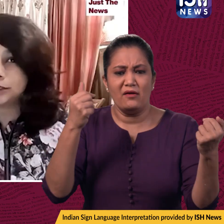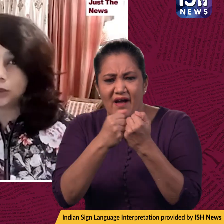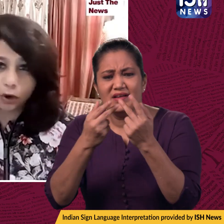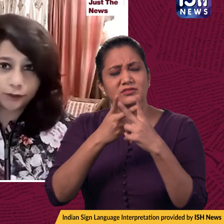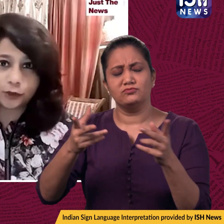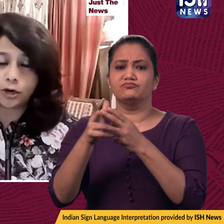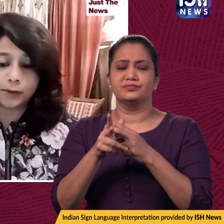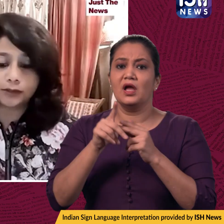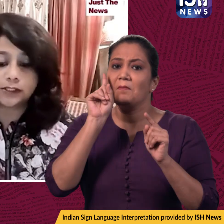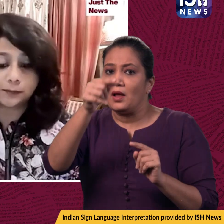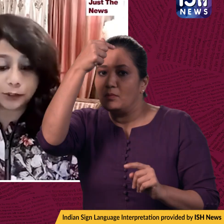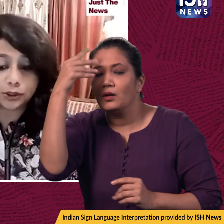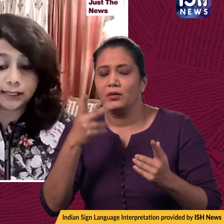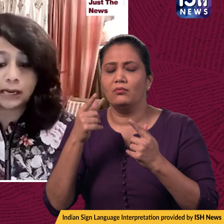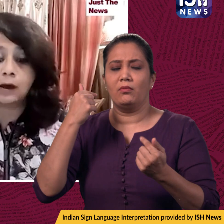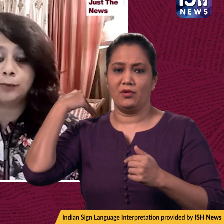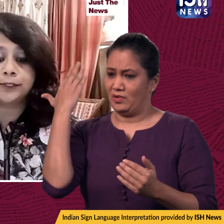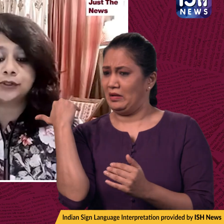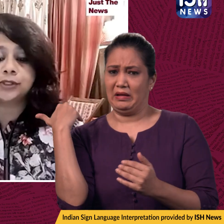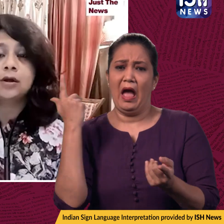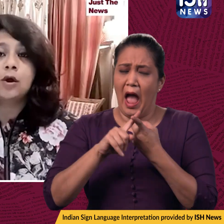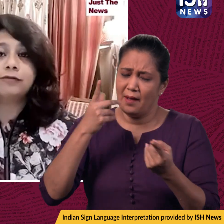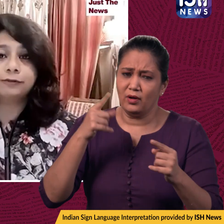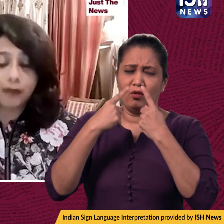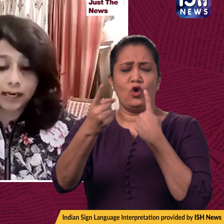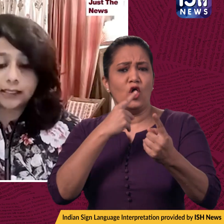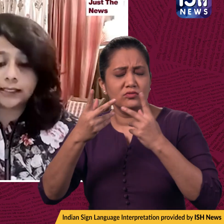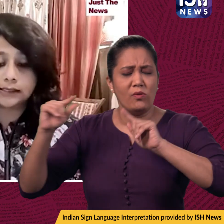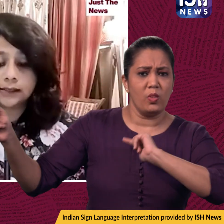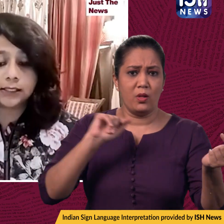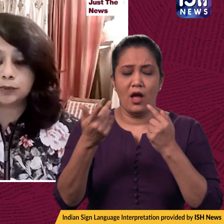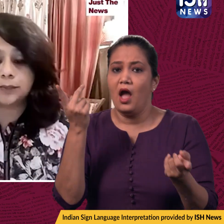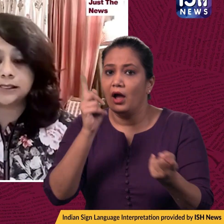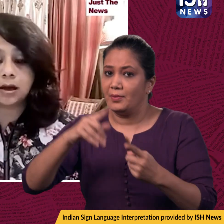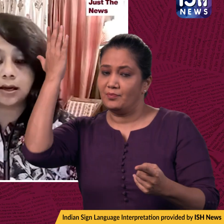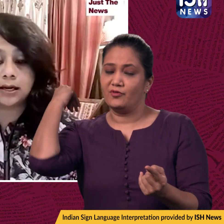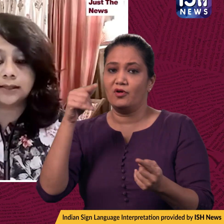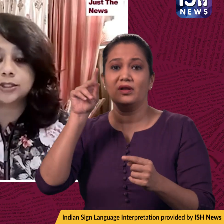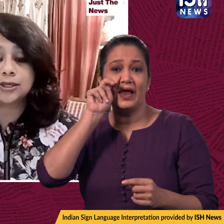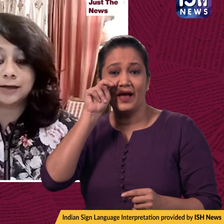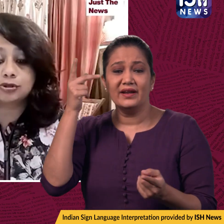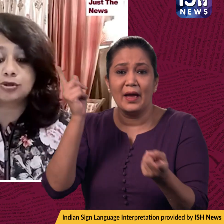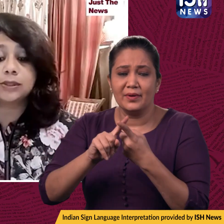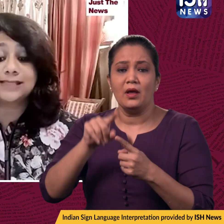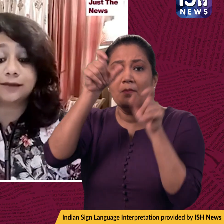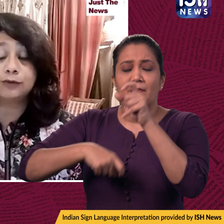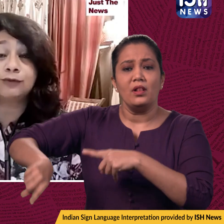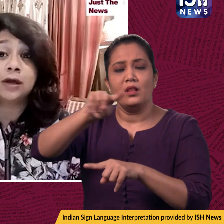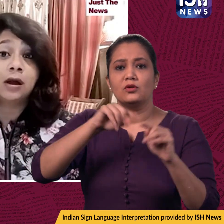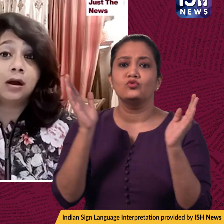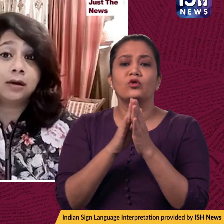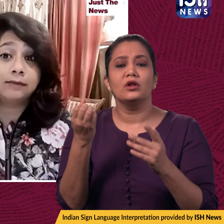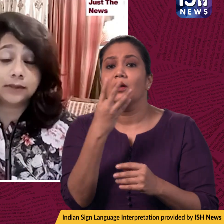areas. Now, there's been a lot of talk about this, especially now because of a firing incident that took place in Nagaland that led to a